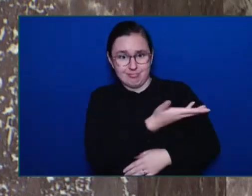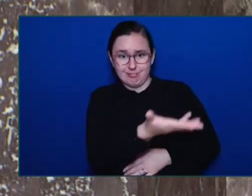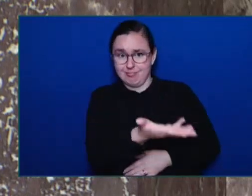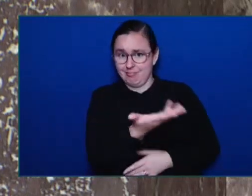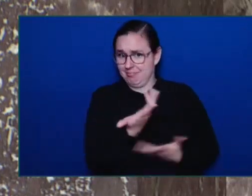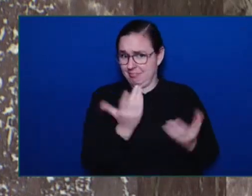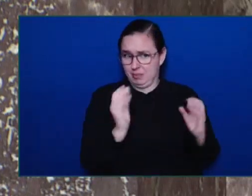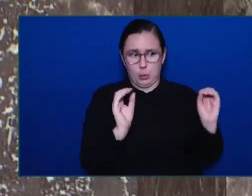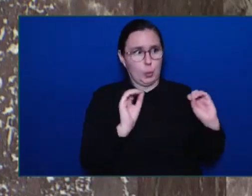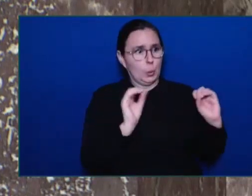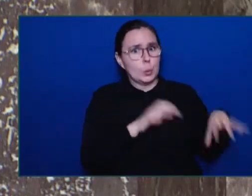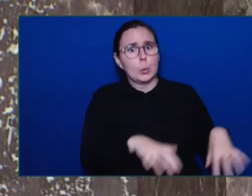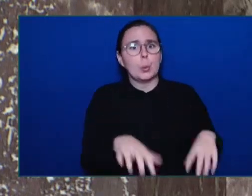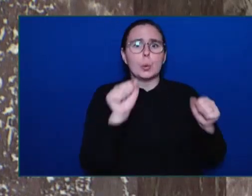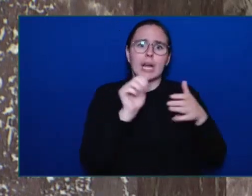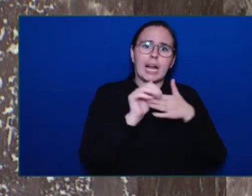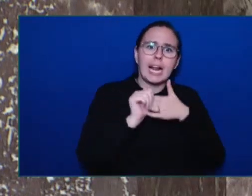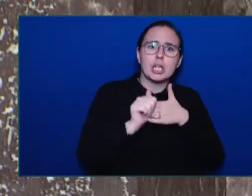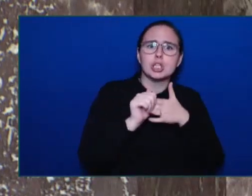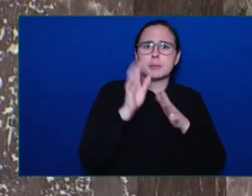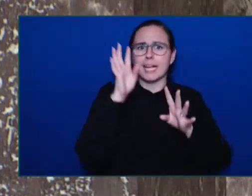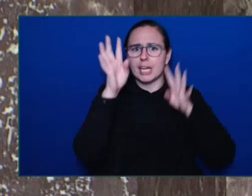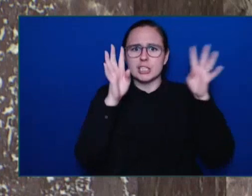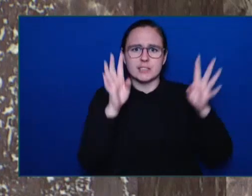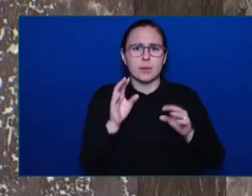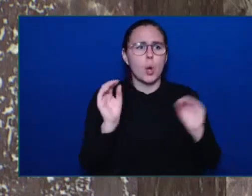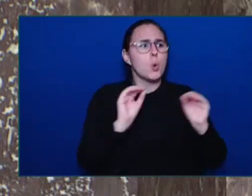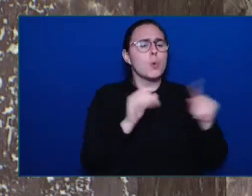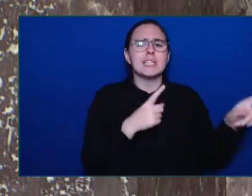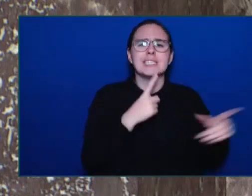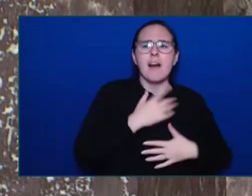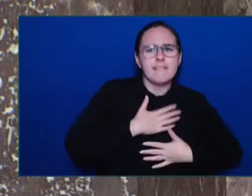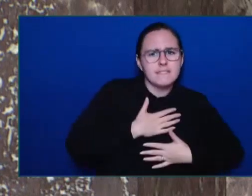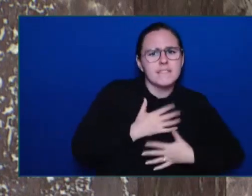supports that everybody else does. We believe that, Honourable Speaker, and that's why we're doing this work.